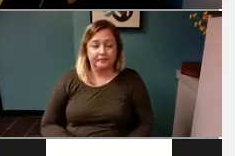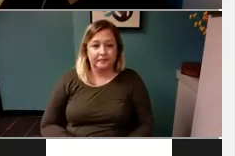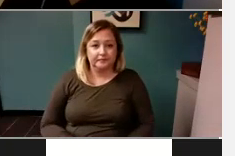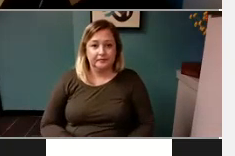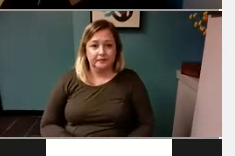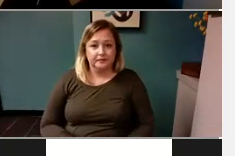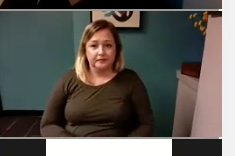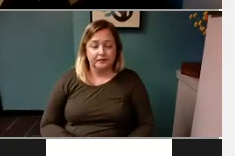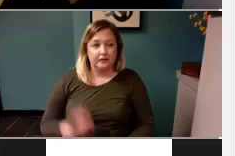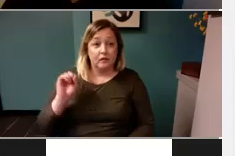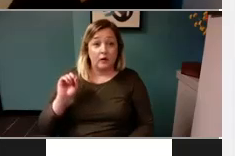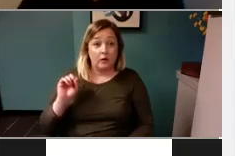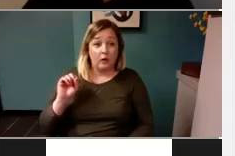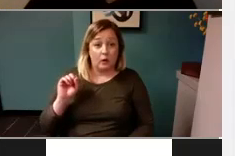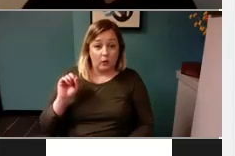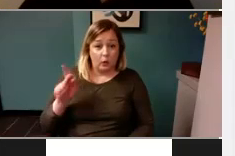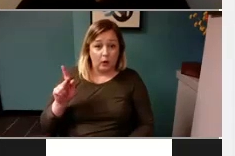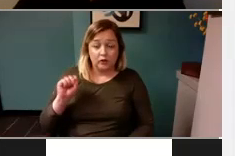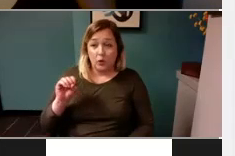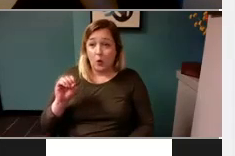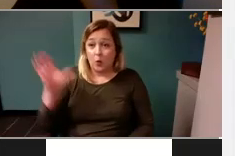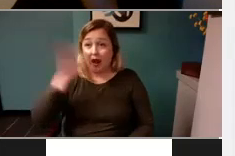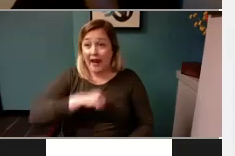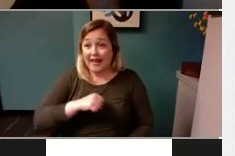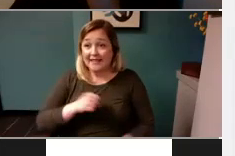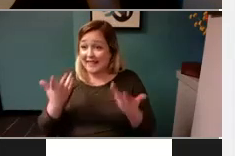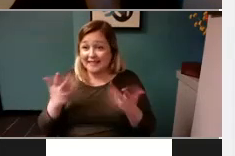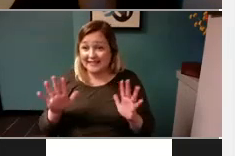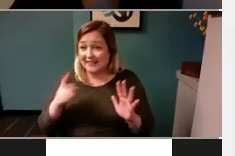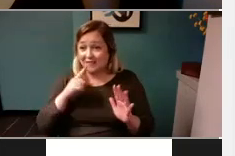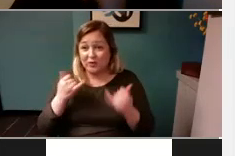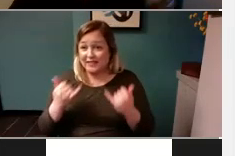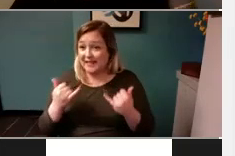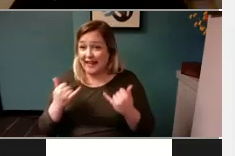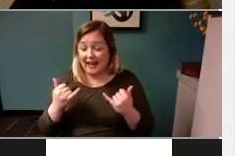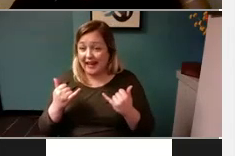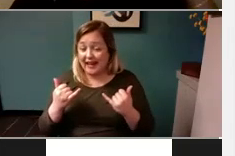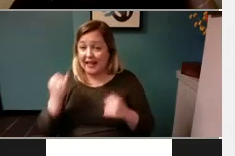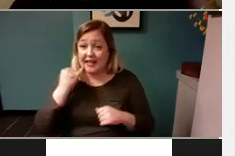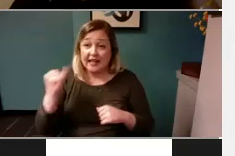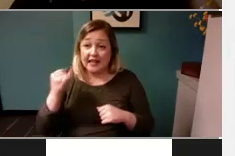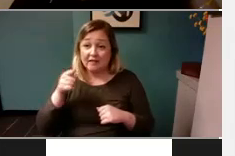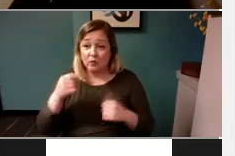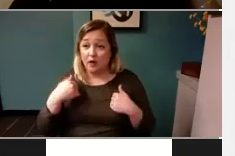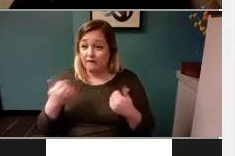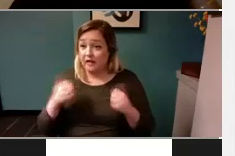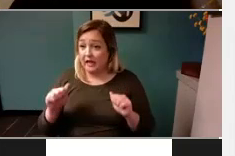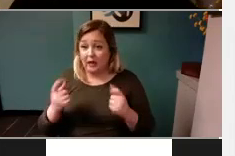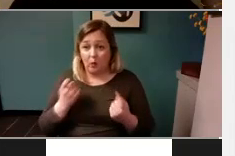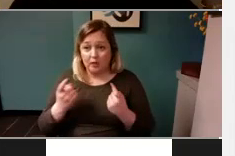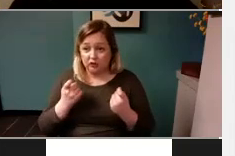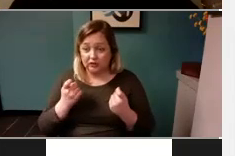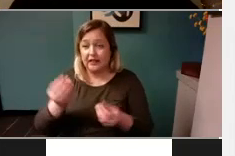Okay, so I guess yes, so I guess that's it for today. If you have any questions, again, let me know.